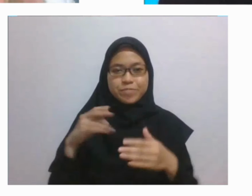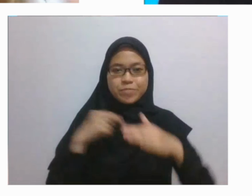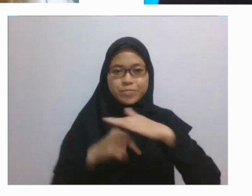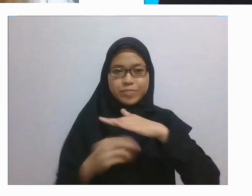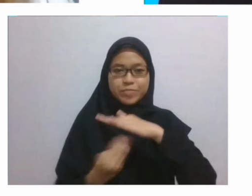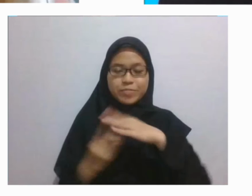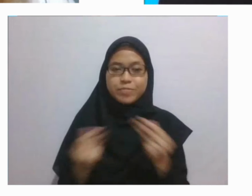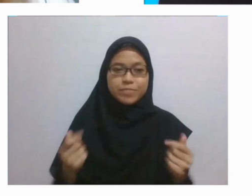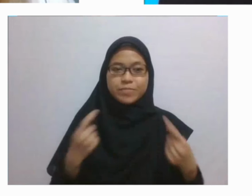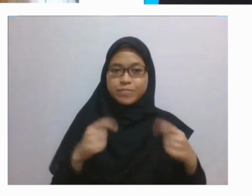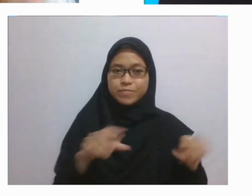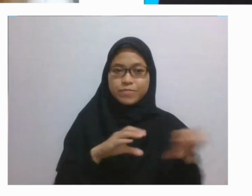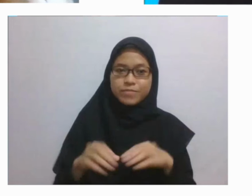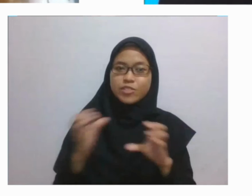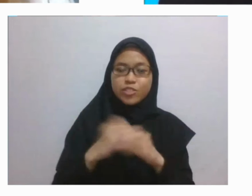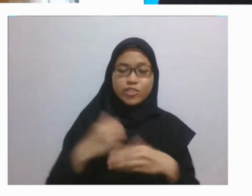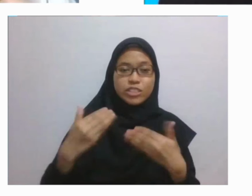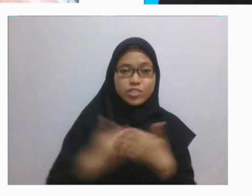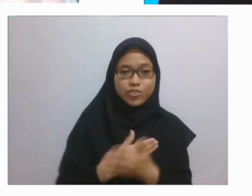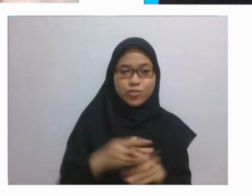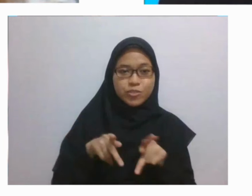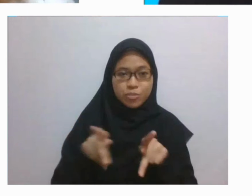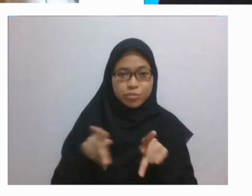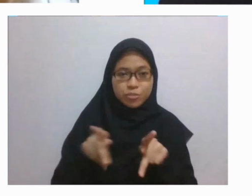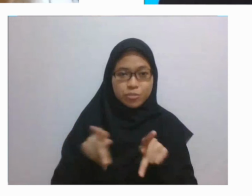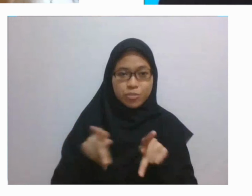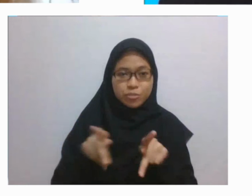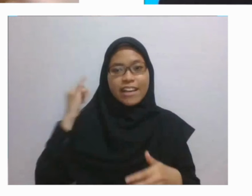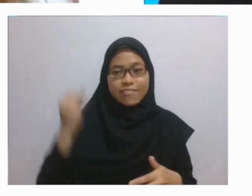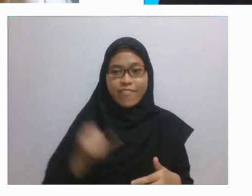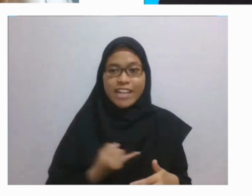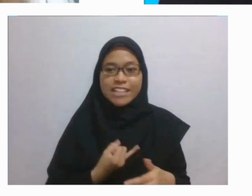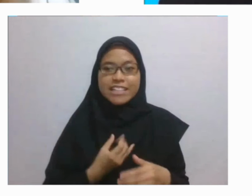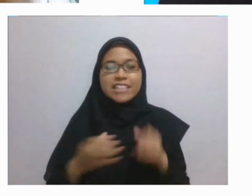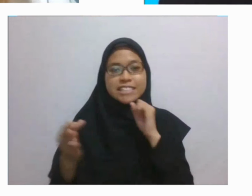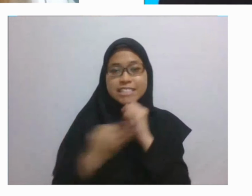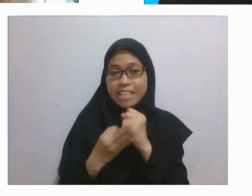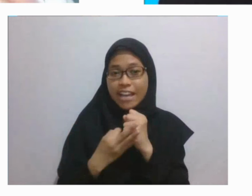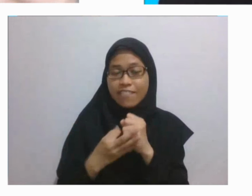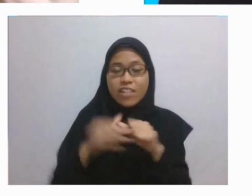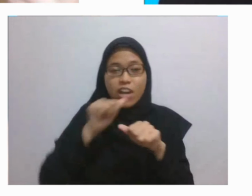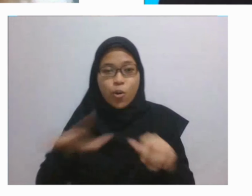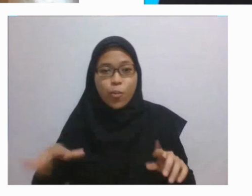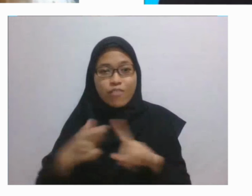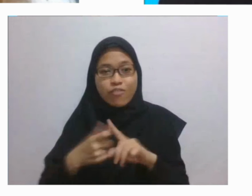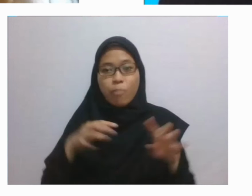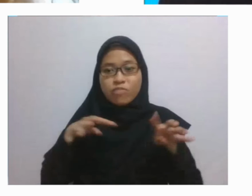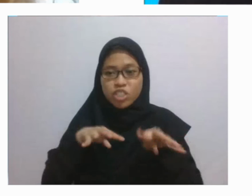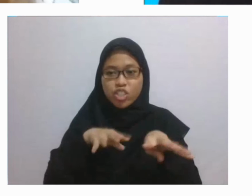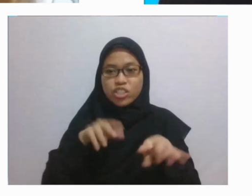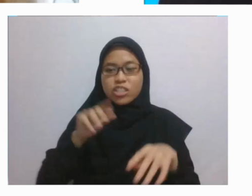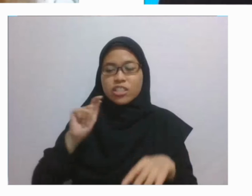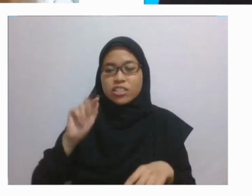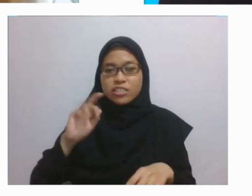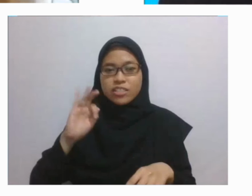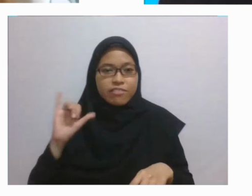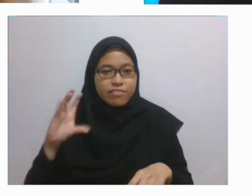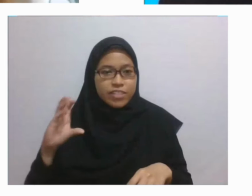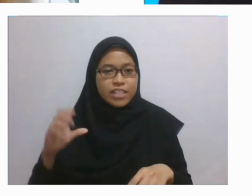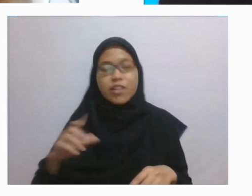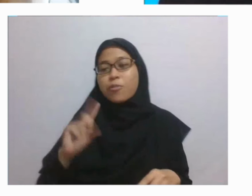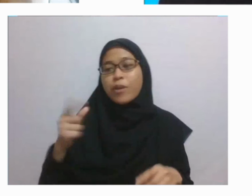to create new pathways which are inviting, which are safe, which are away from traffic, where you want to be because it's a